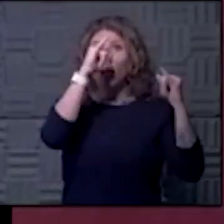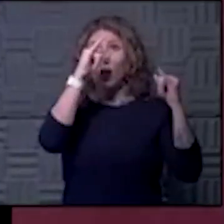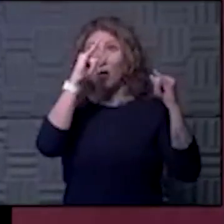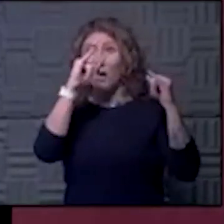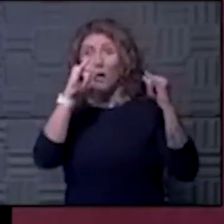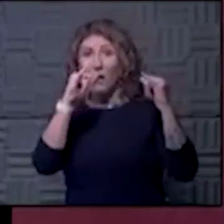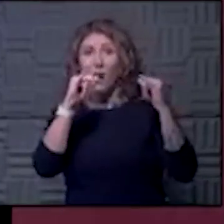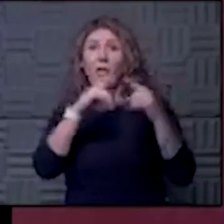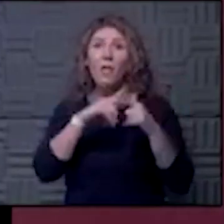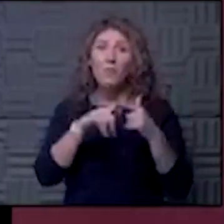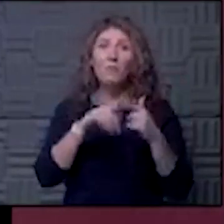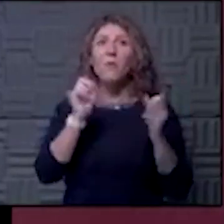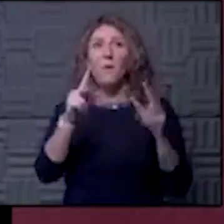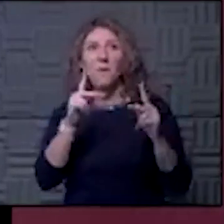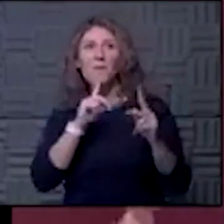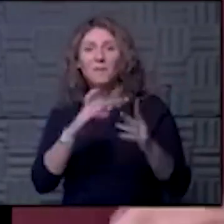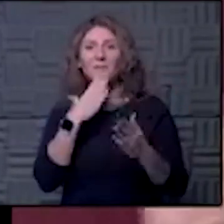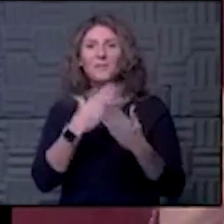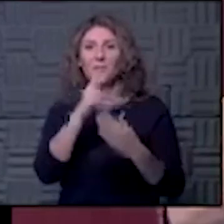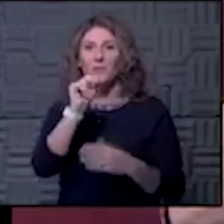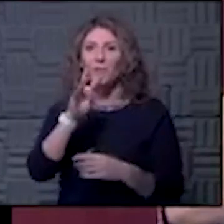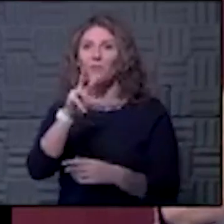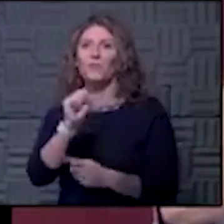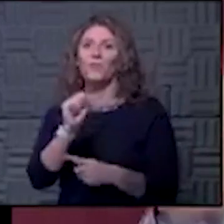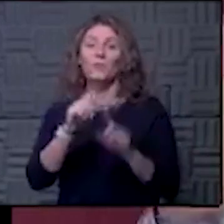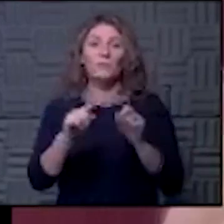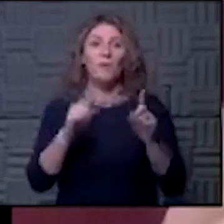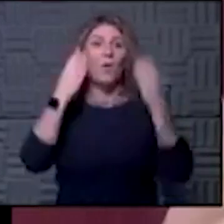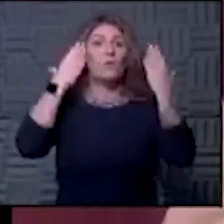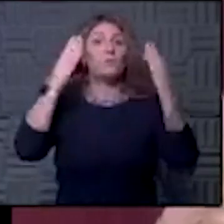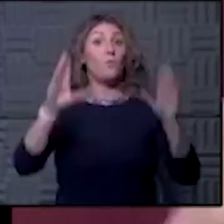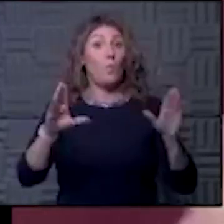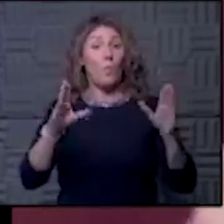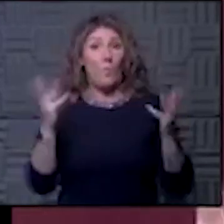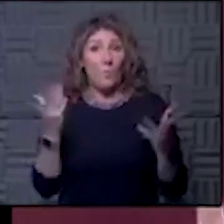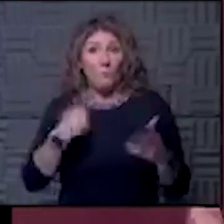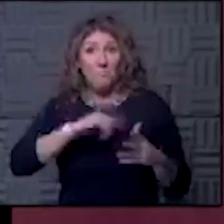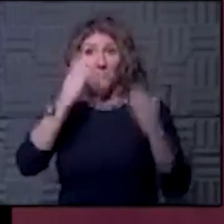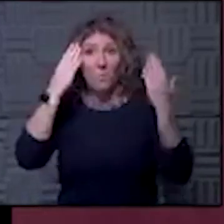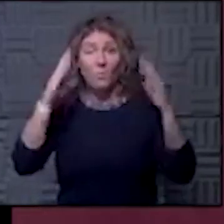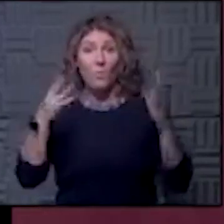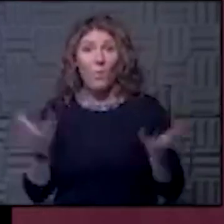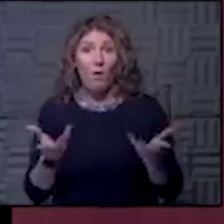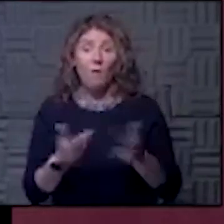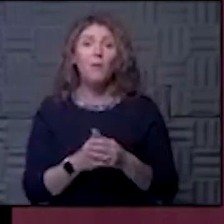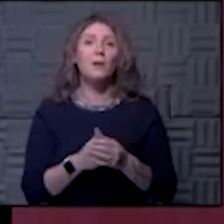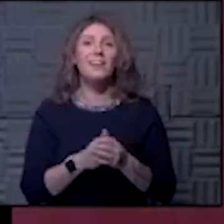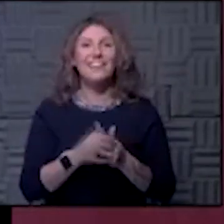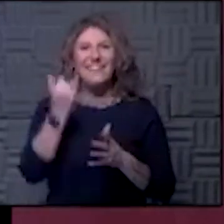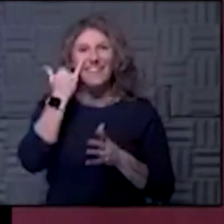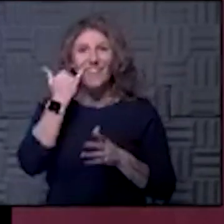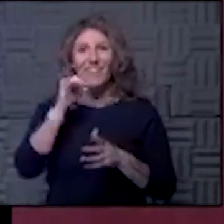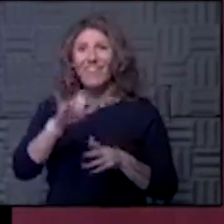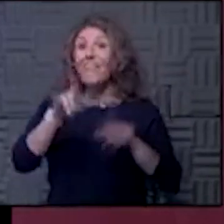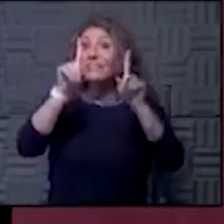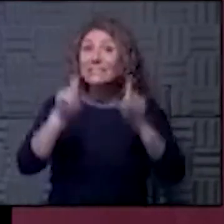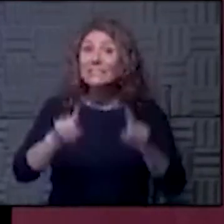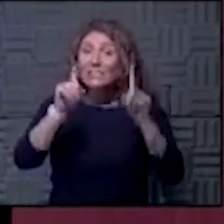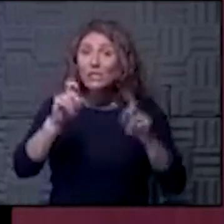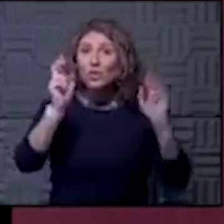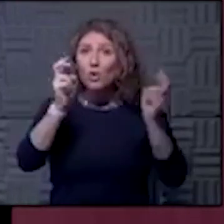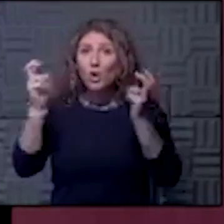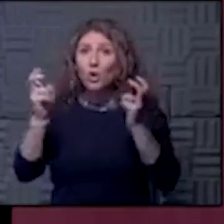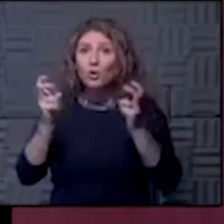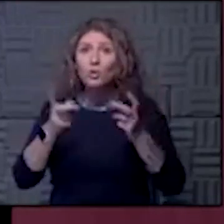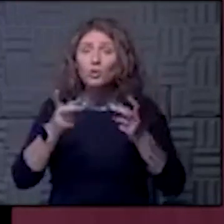decline a little bit. And you thought, okay, that could be good news. But what we don't know is whether or not that is a testing issue over